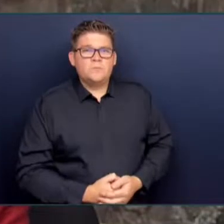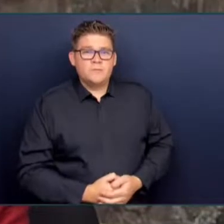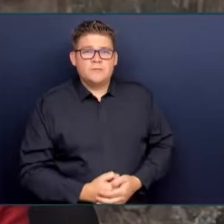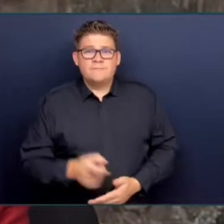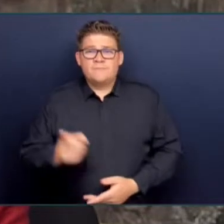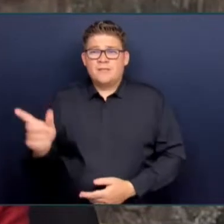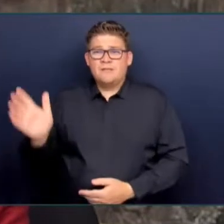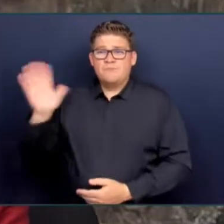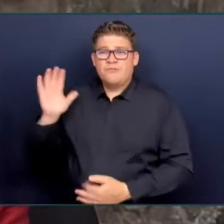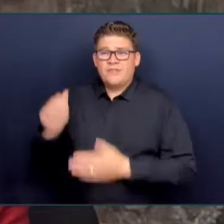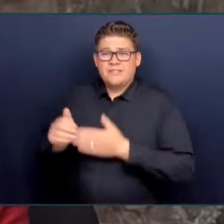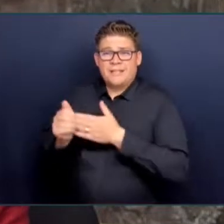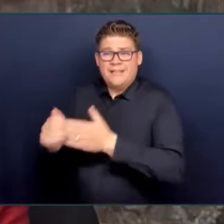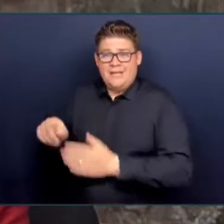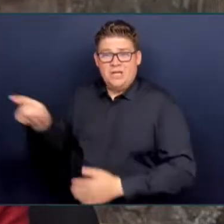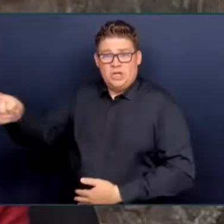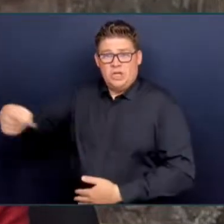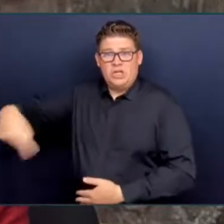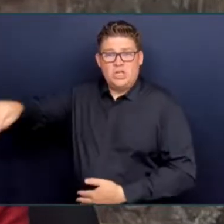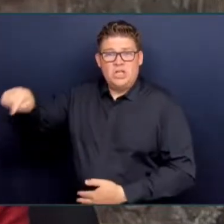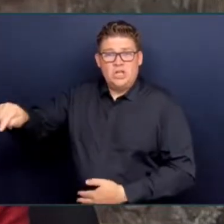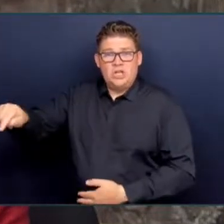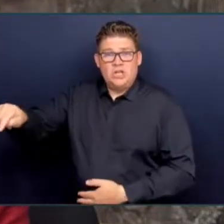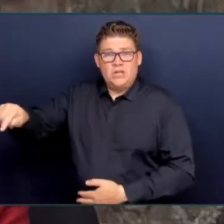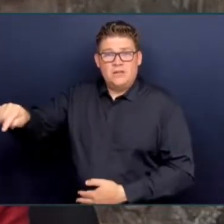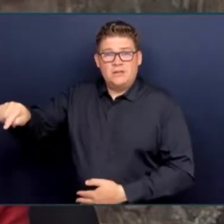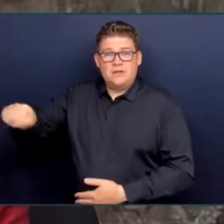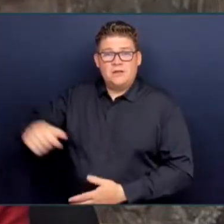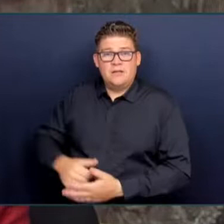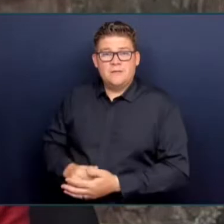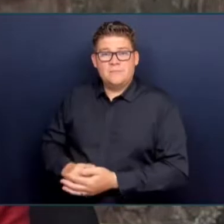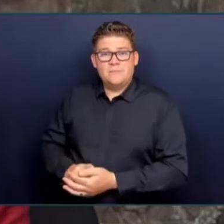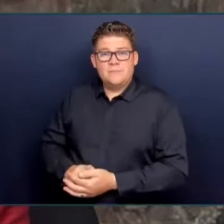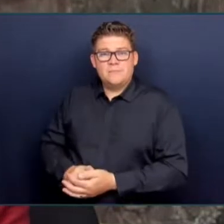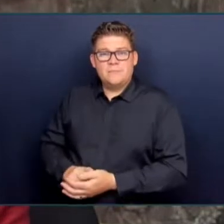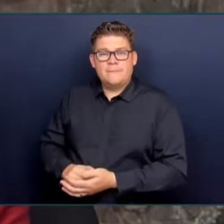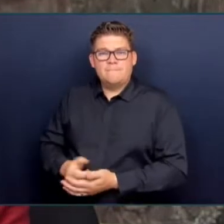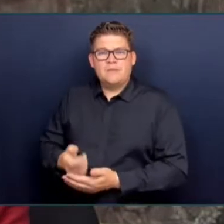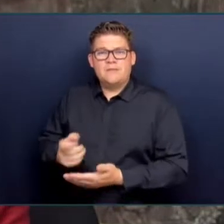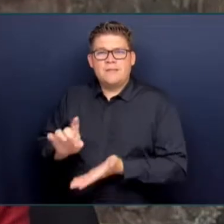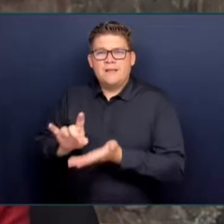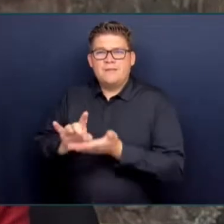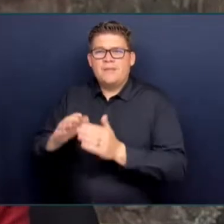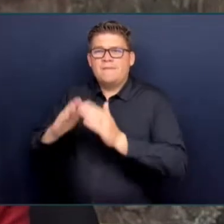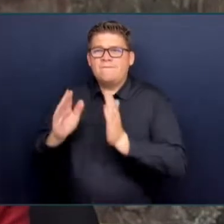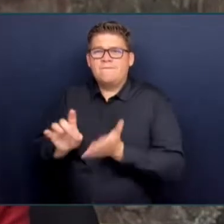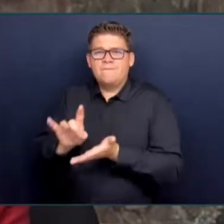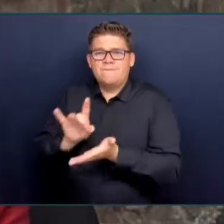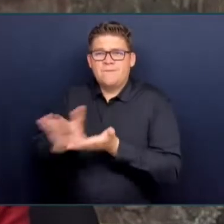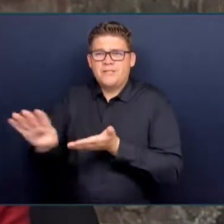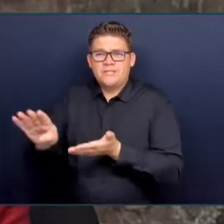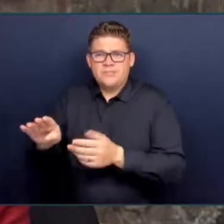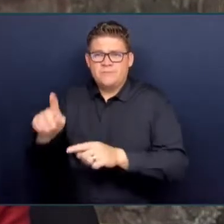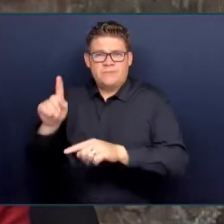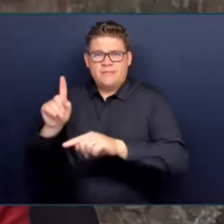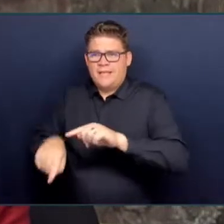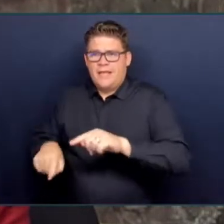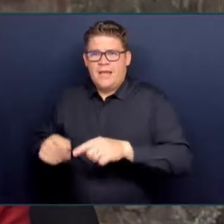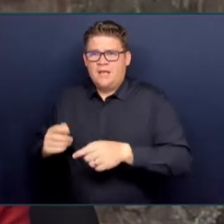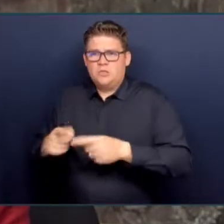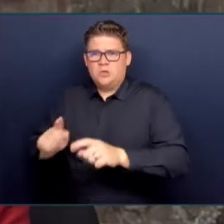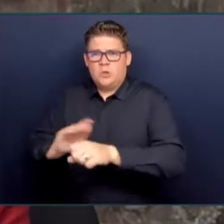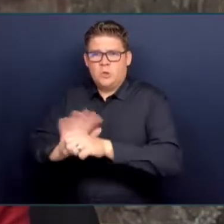was not leadership and was a formula for trouble. That is a quote from him in April the 8th, 2020. Mr. Speaker,